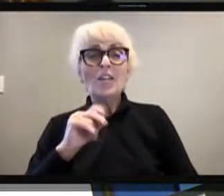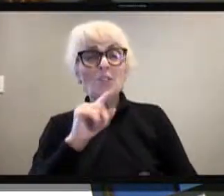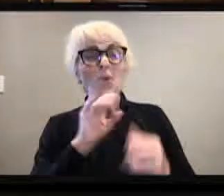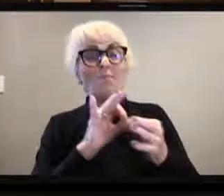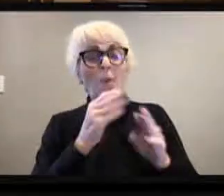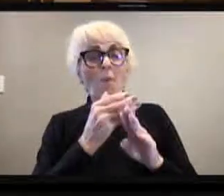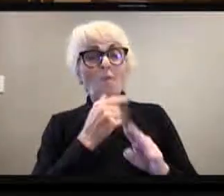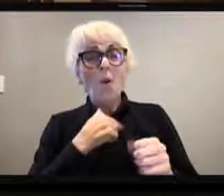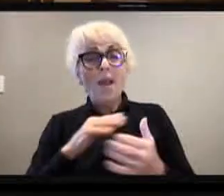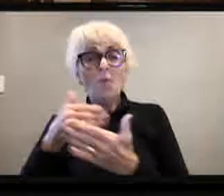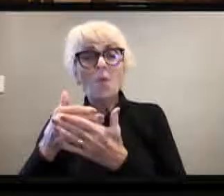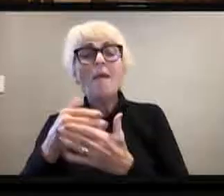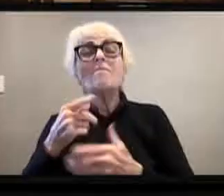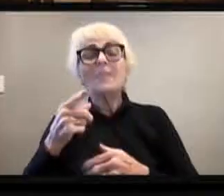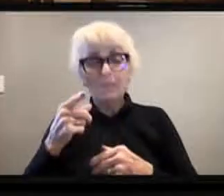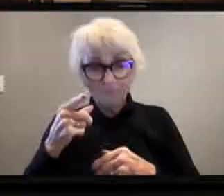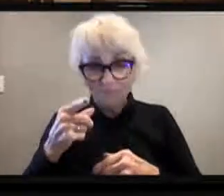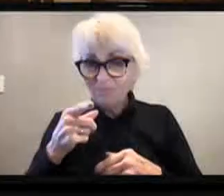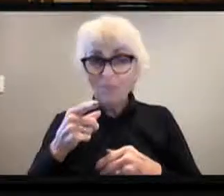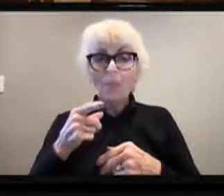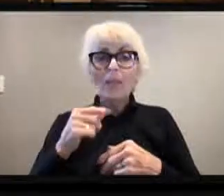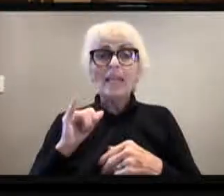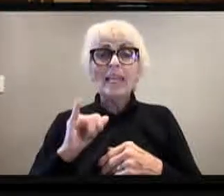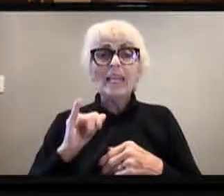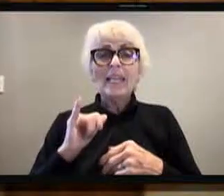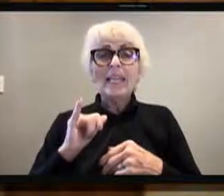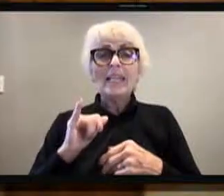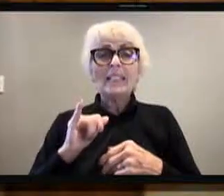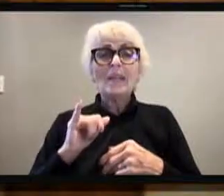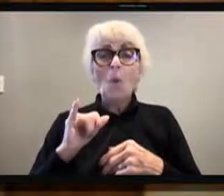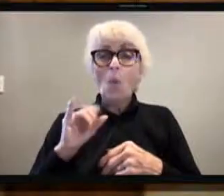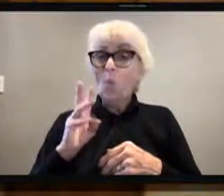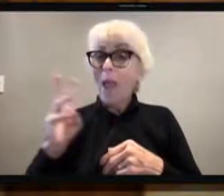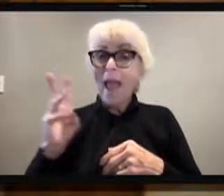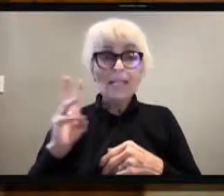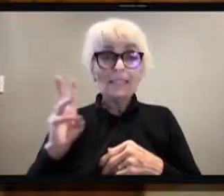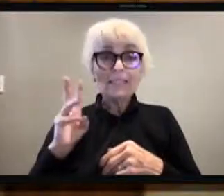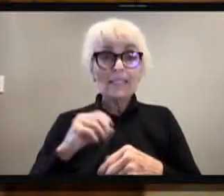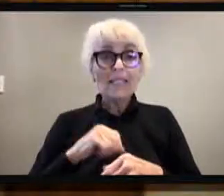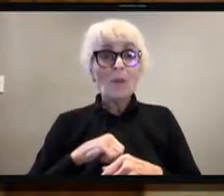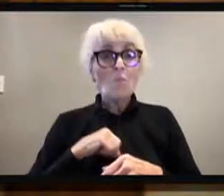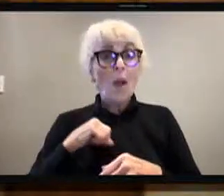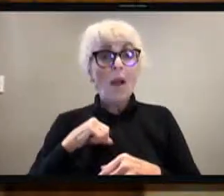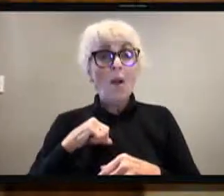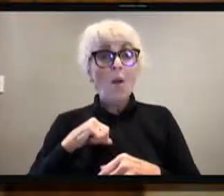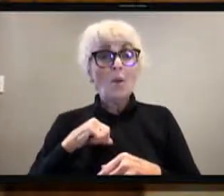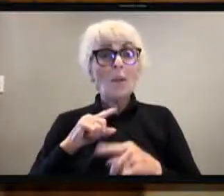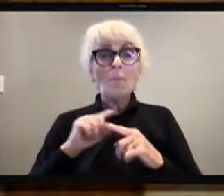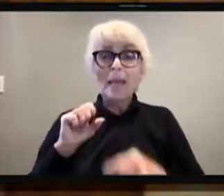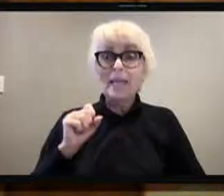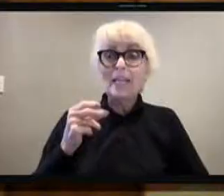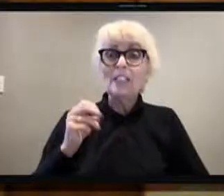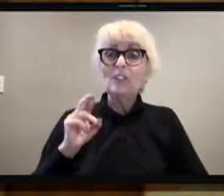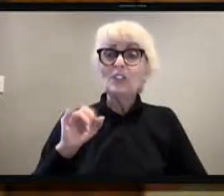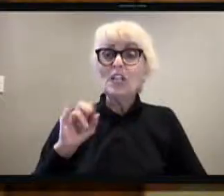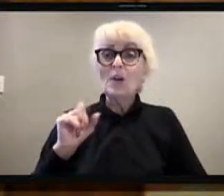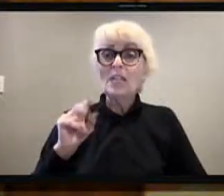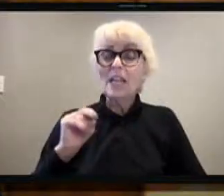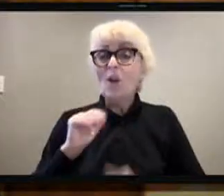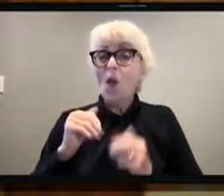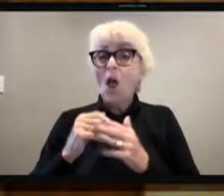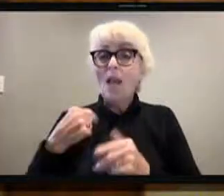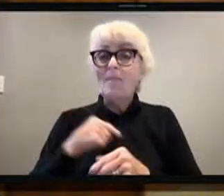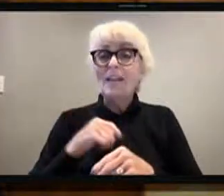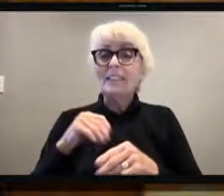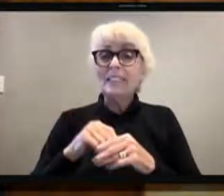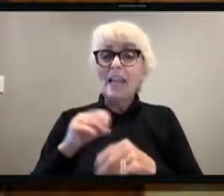I said, it's not just, the West End that's proud of you, it's Sheridan too. It's all of us over in the West Right. End neighborhood